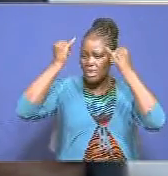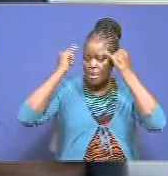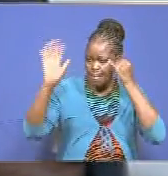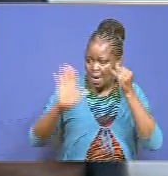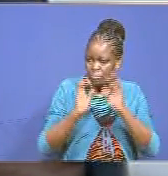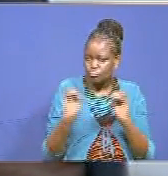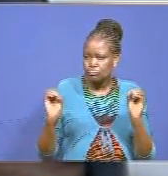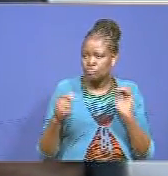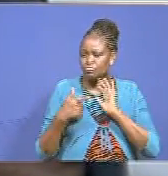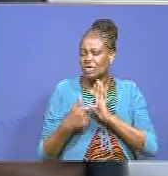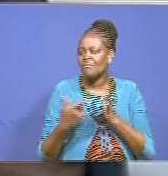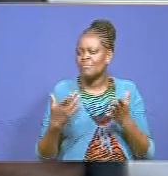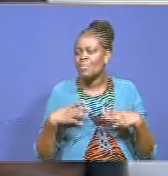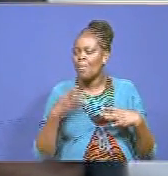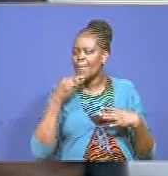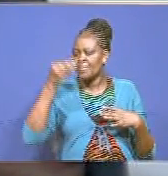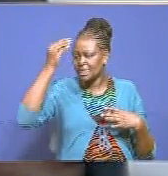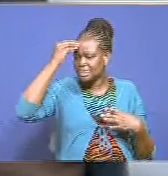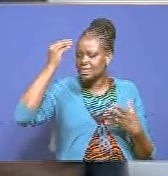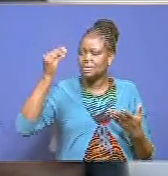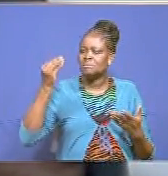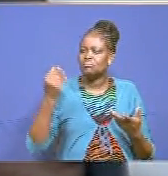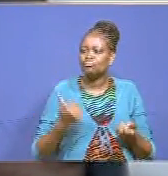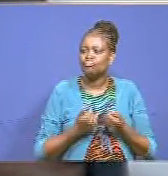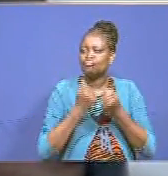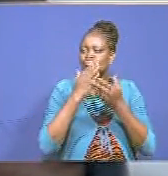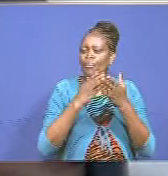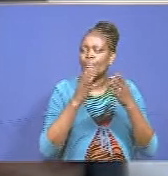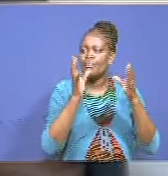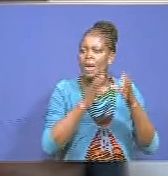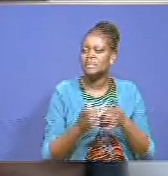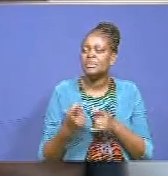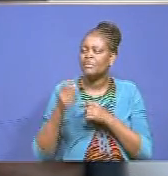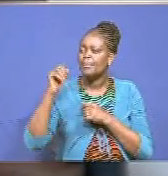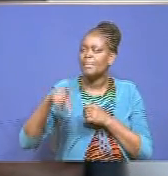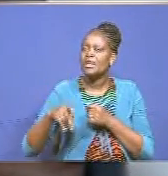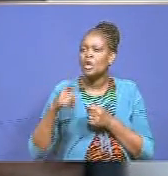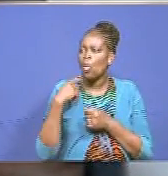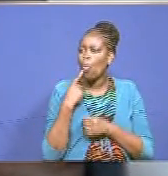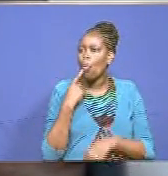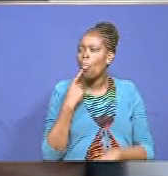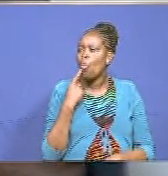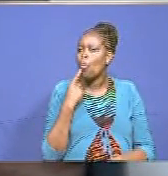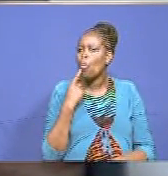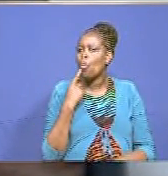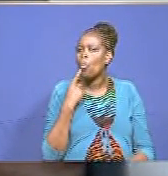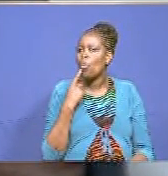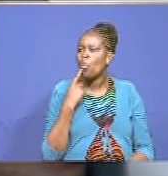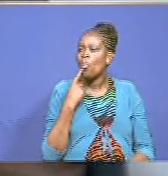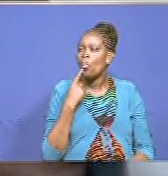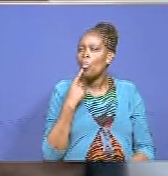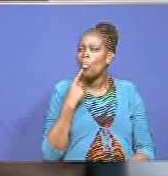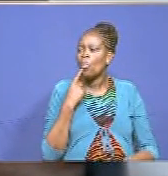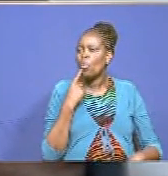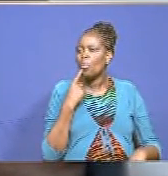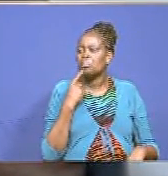they're sycophants of some parties. They're members of parliament who, I don't know how you should